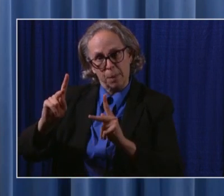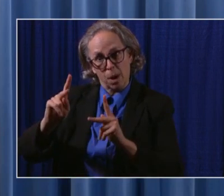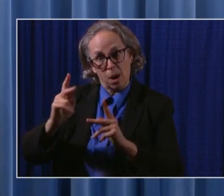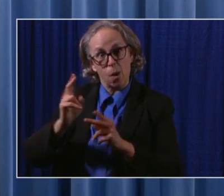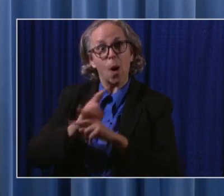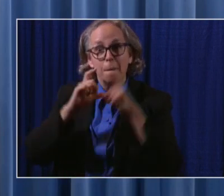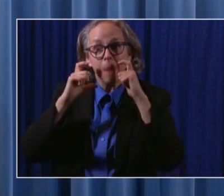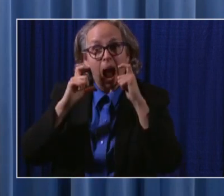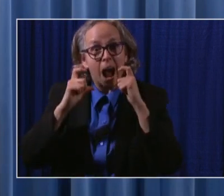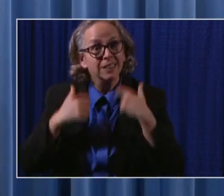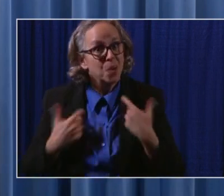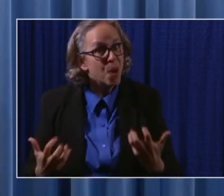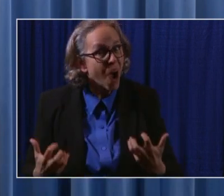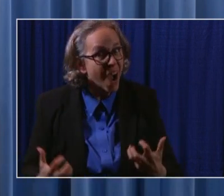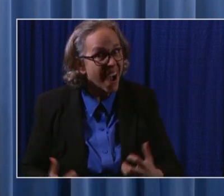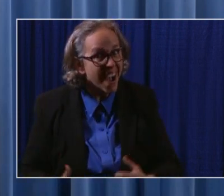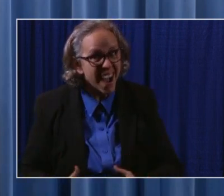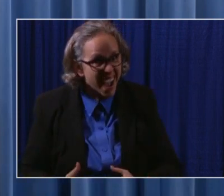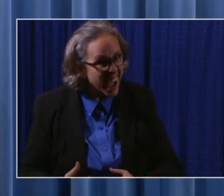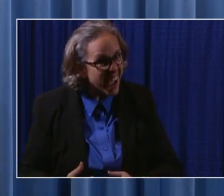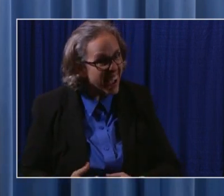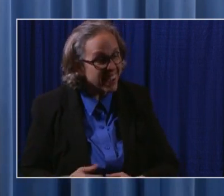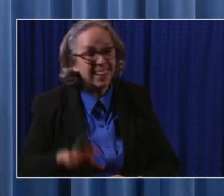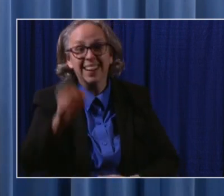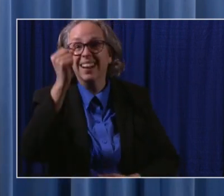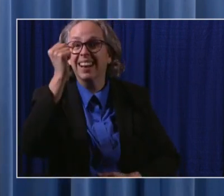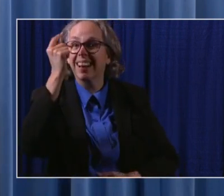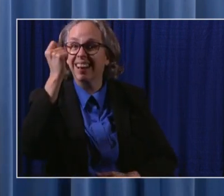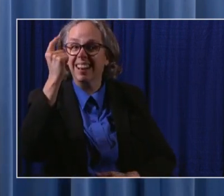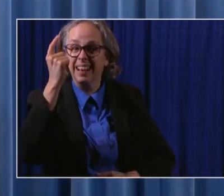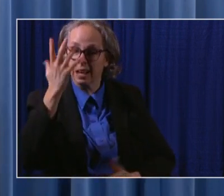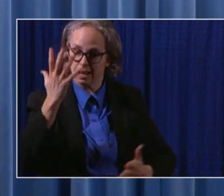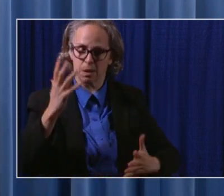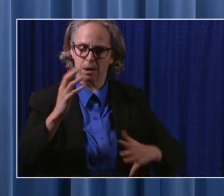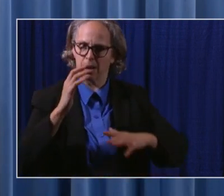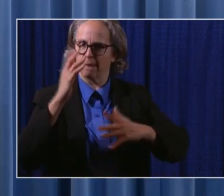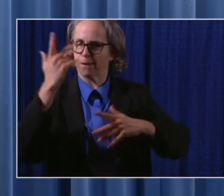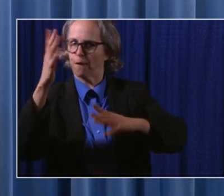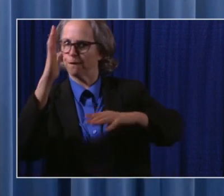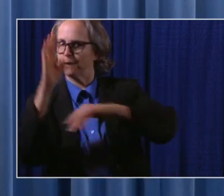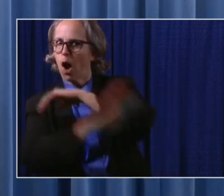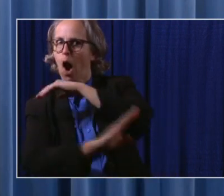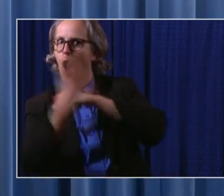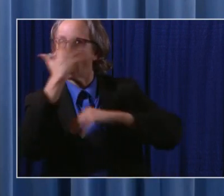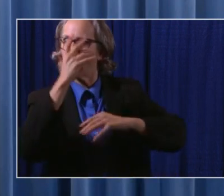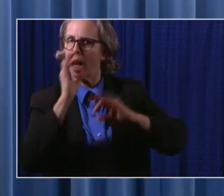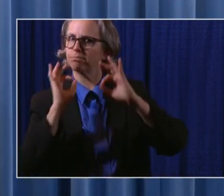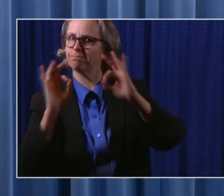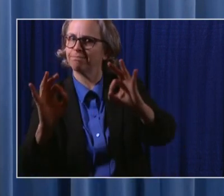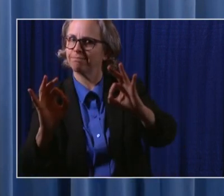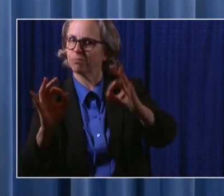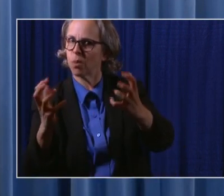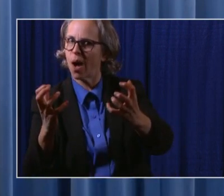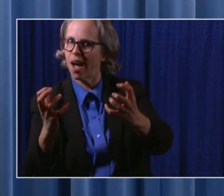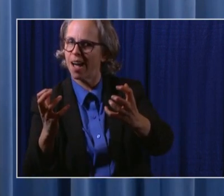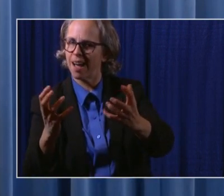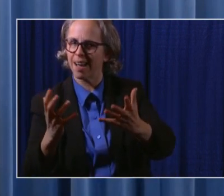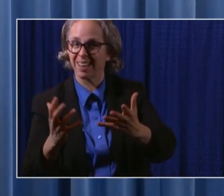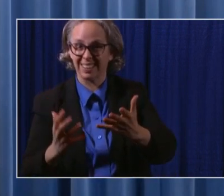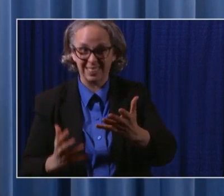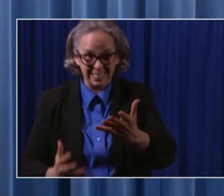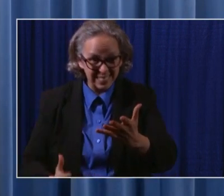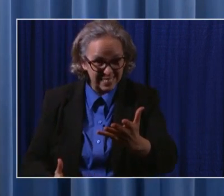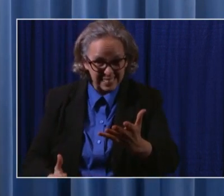in the fall and in the winter. If you're concerned about kids concerned about playing football, run cross